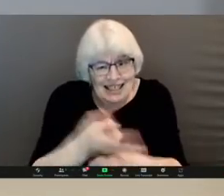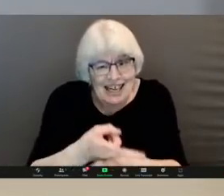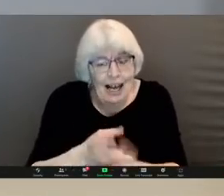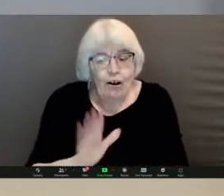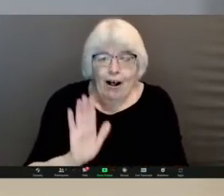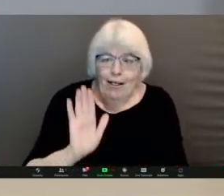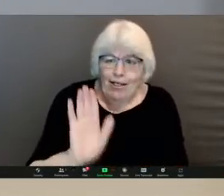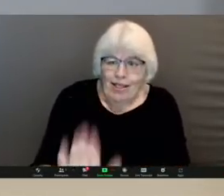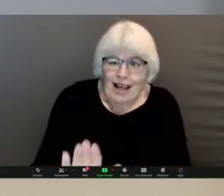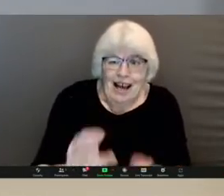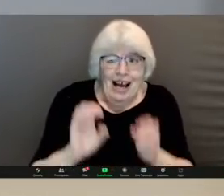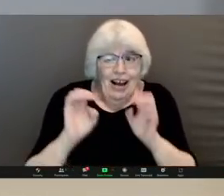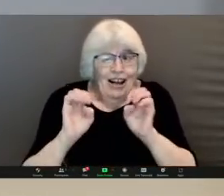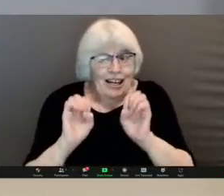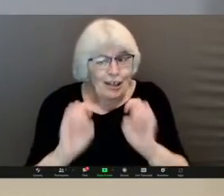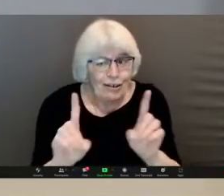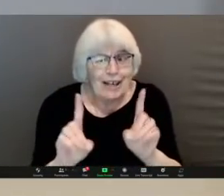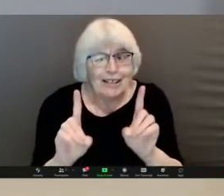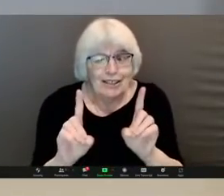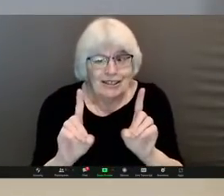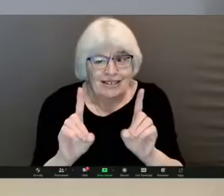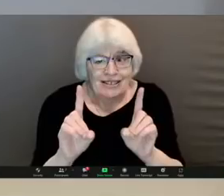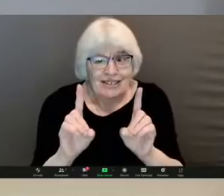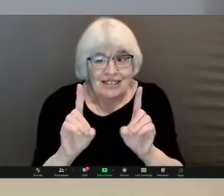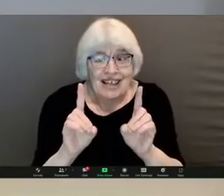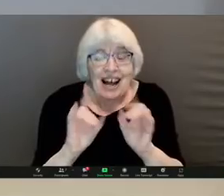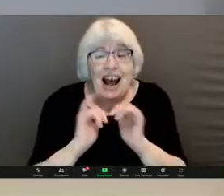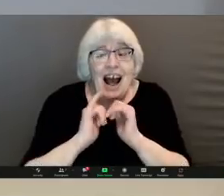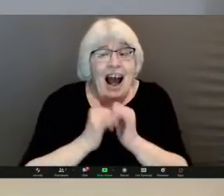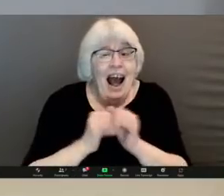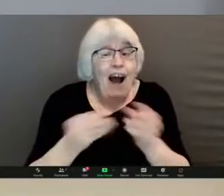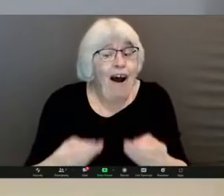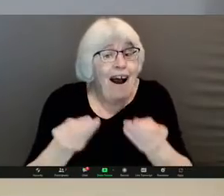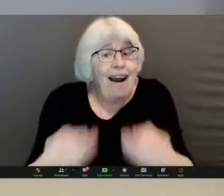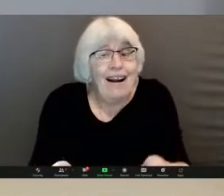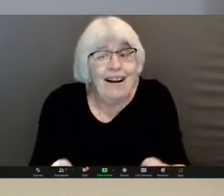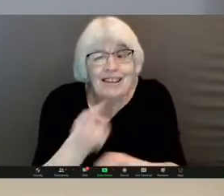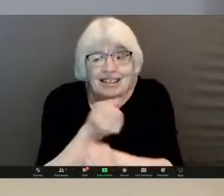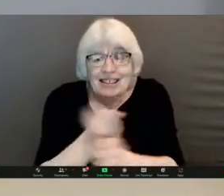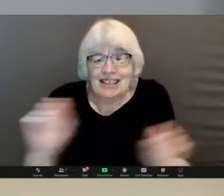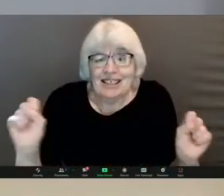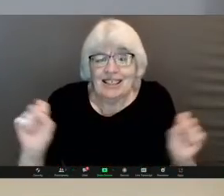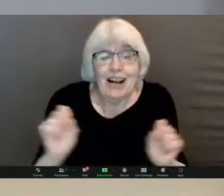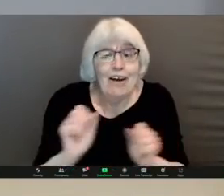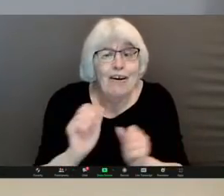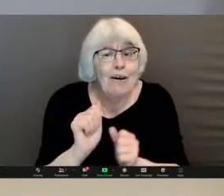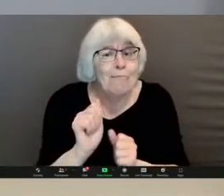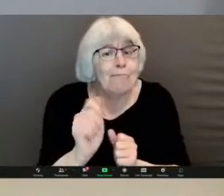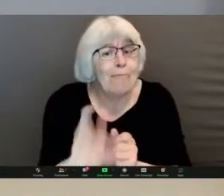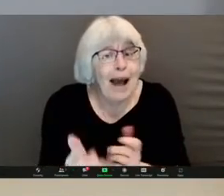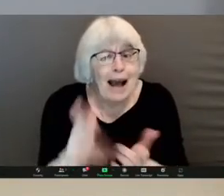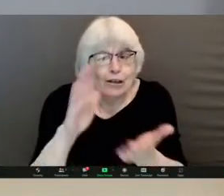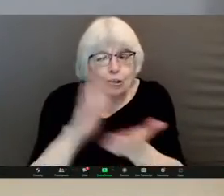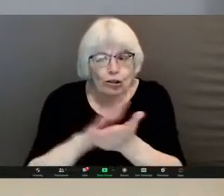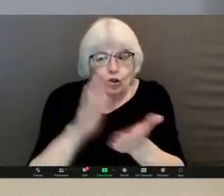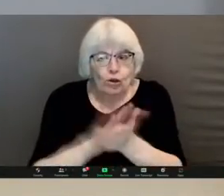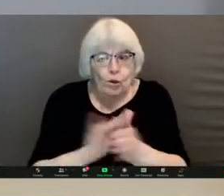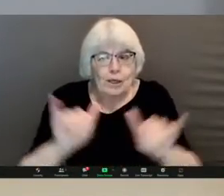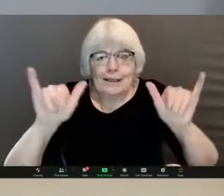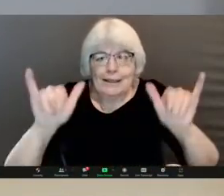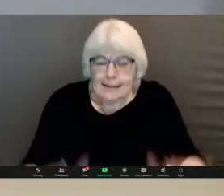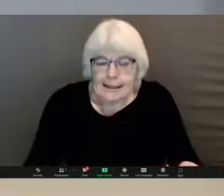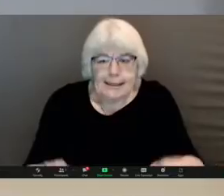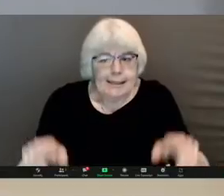and safely as possible is the same thing we did last year to keep the number of cases of COVID-19 low in our province.